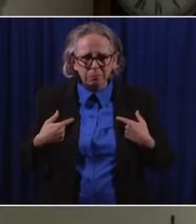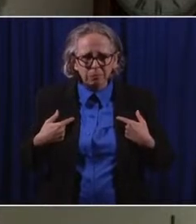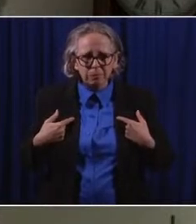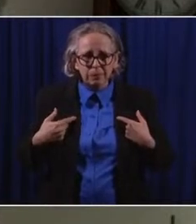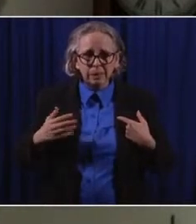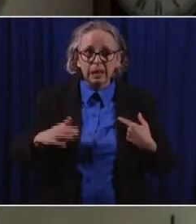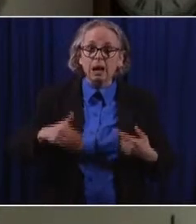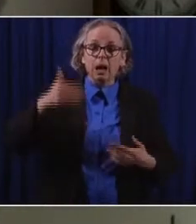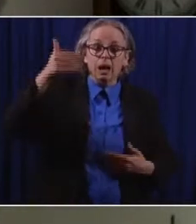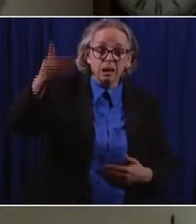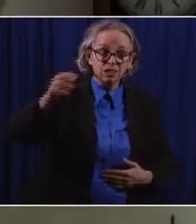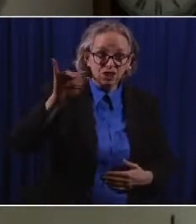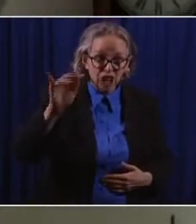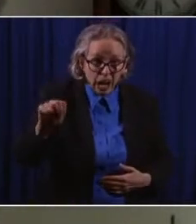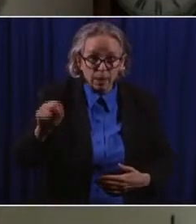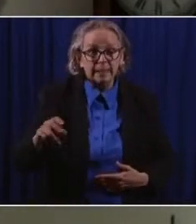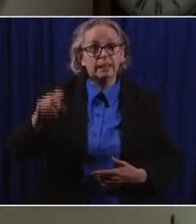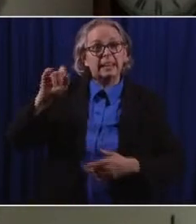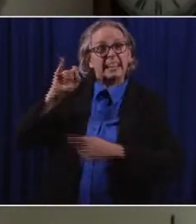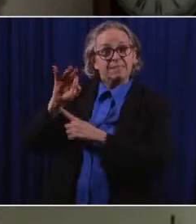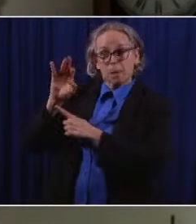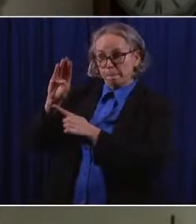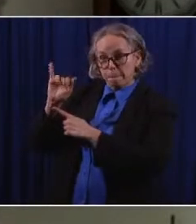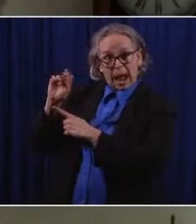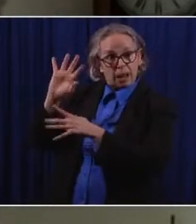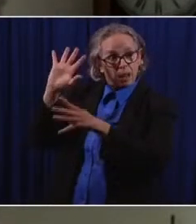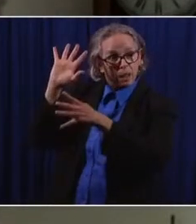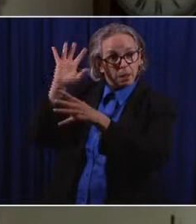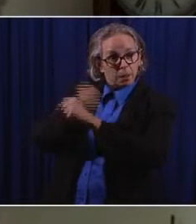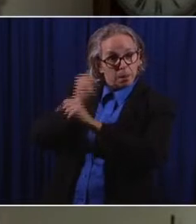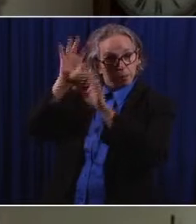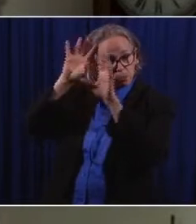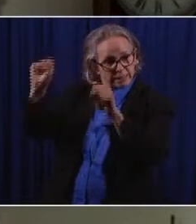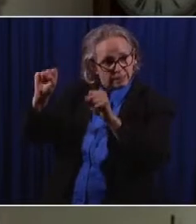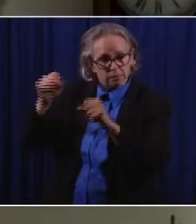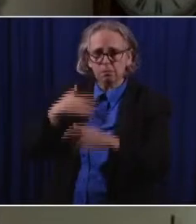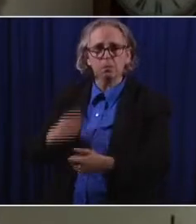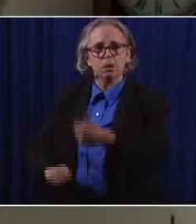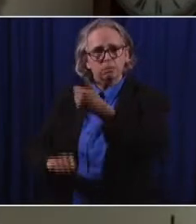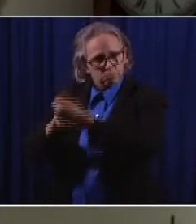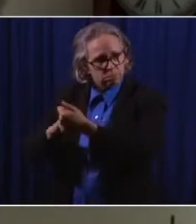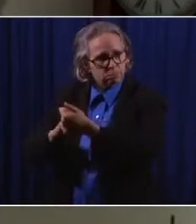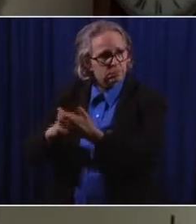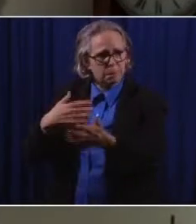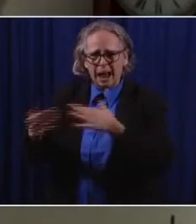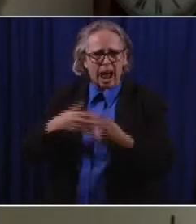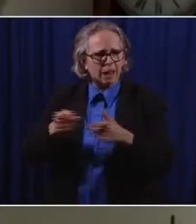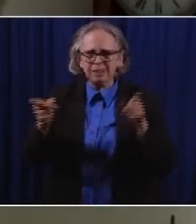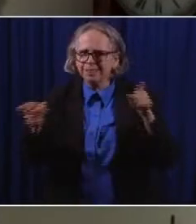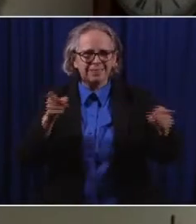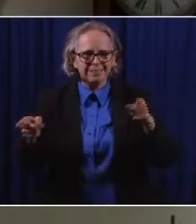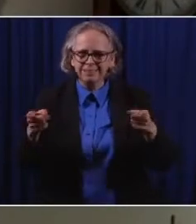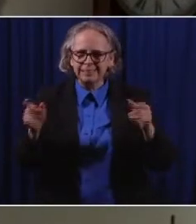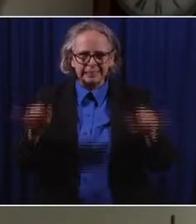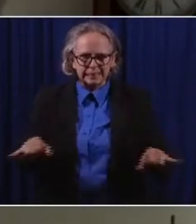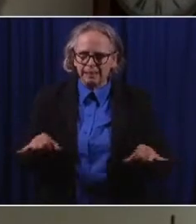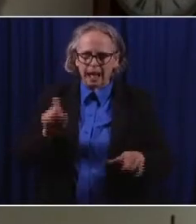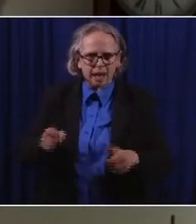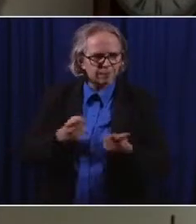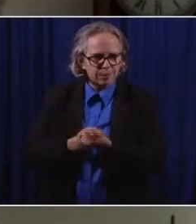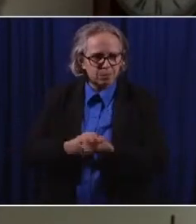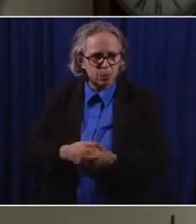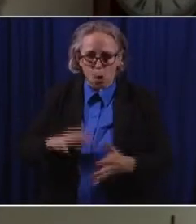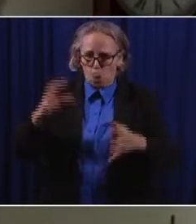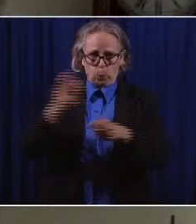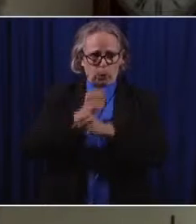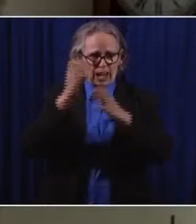attitude. Look, if Joe Biden is president or Donald Trump is president, takes the oath of office, whichever one on January 20th,